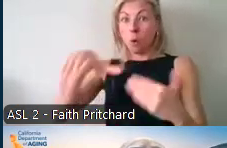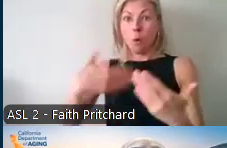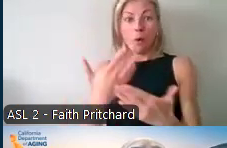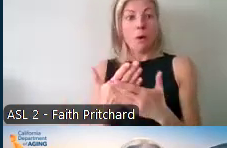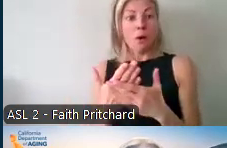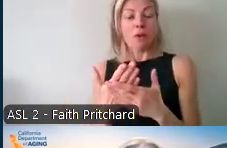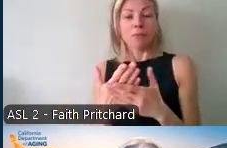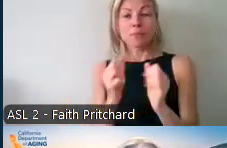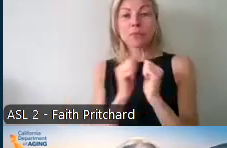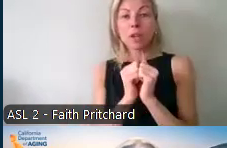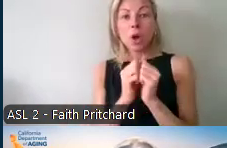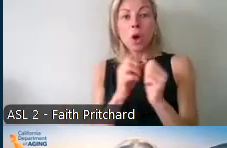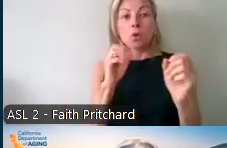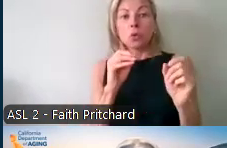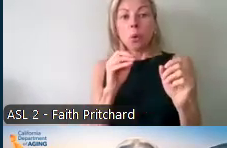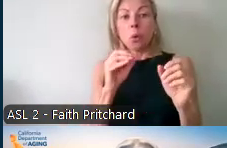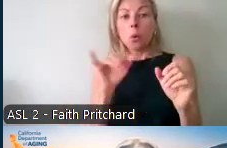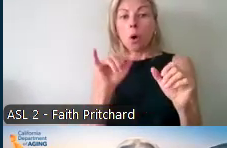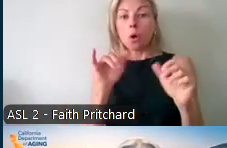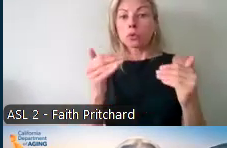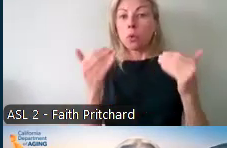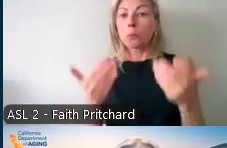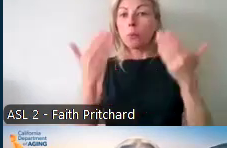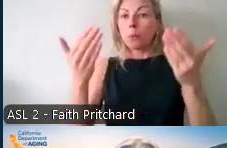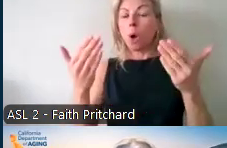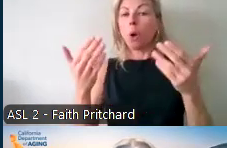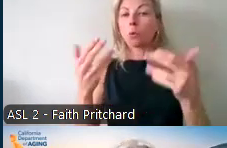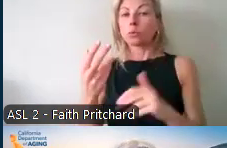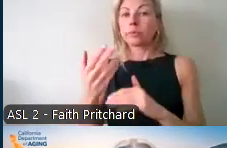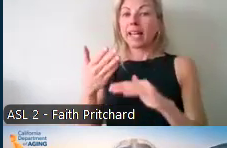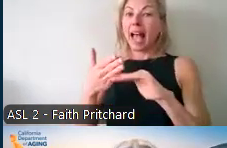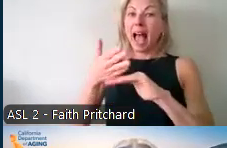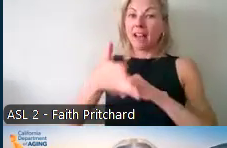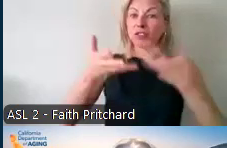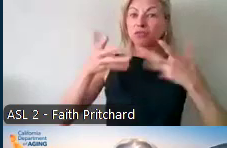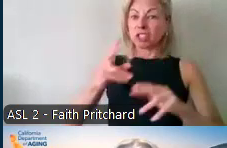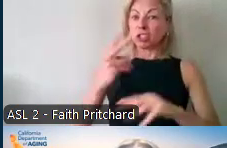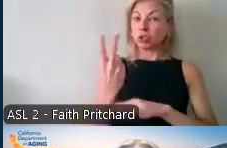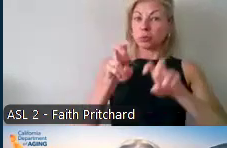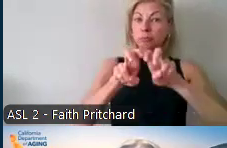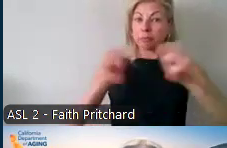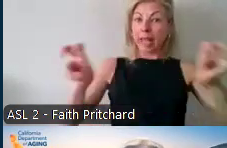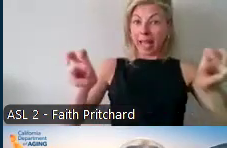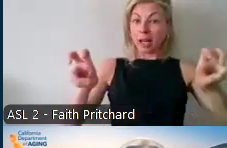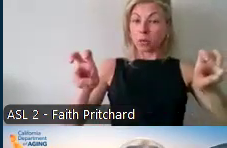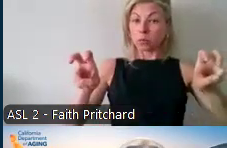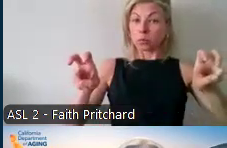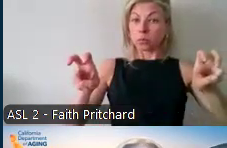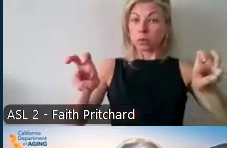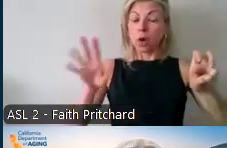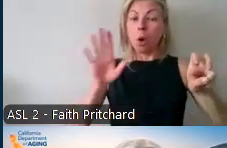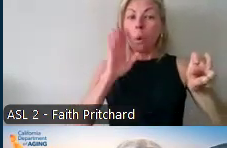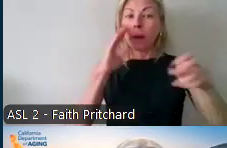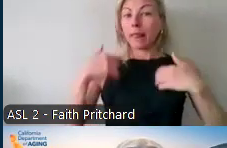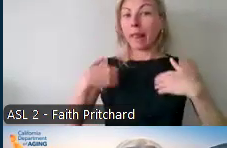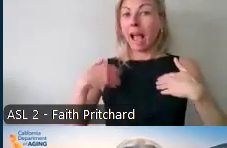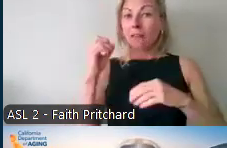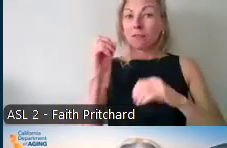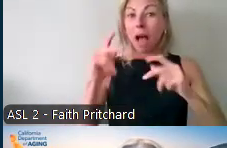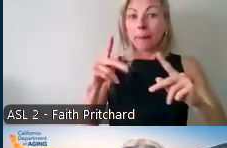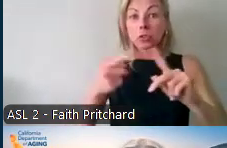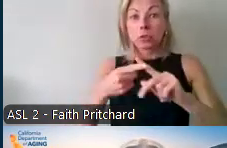that following the two panels, after each panel, that we also have the opportunity to